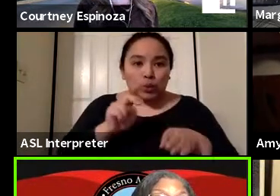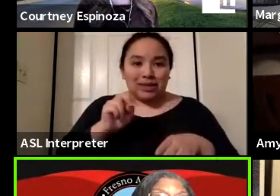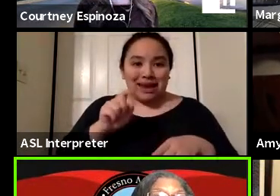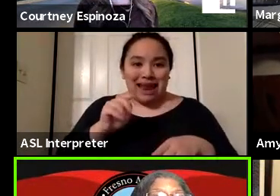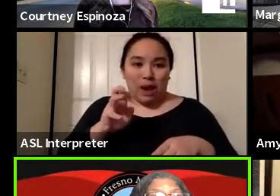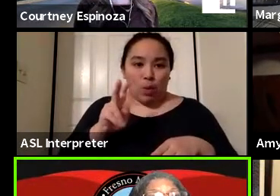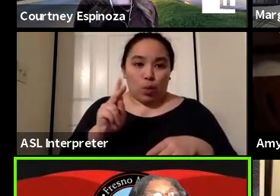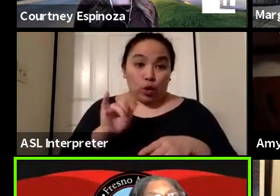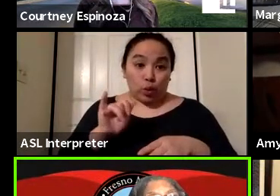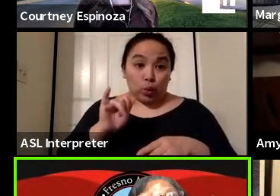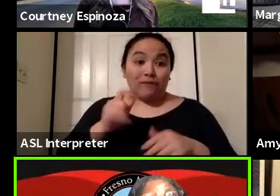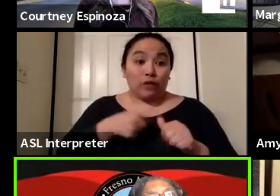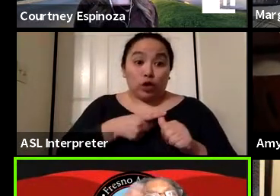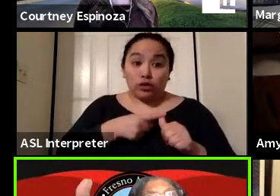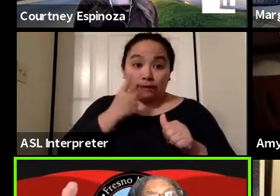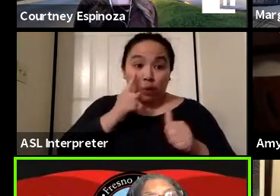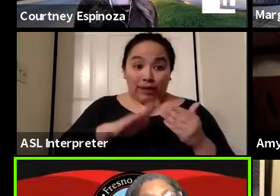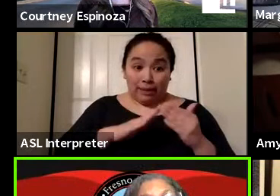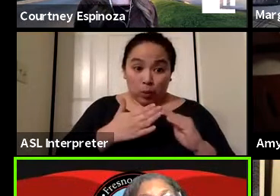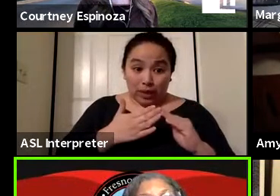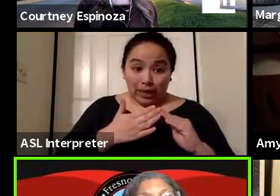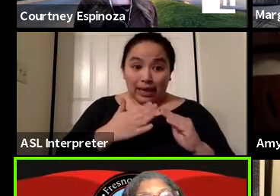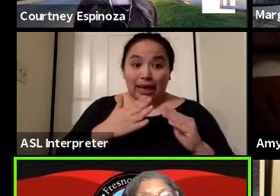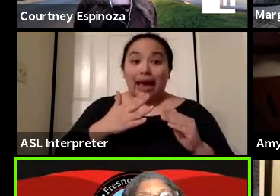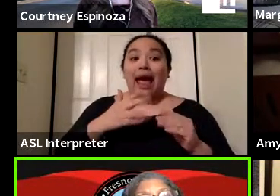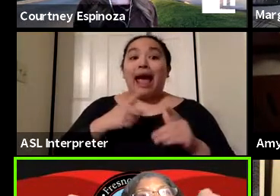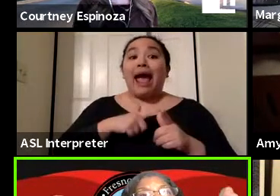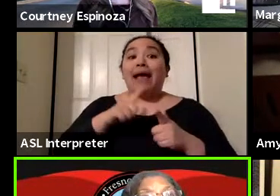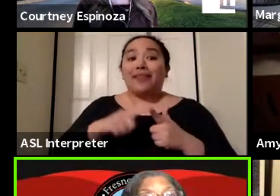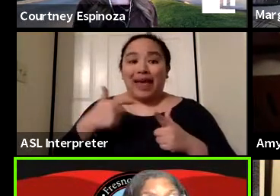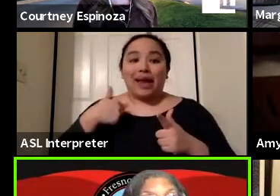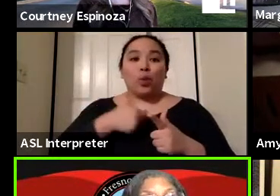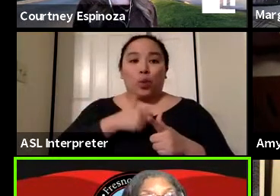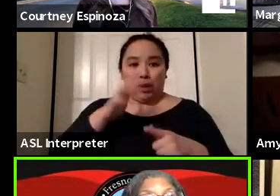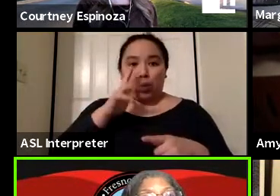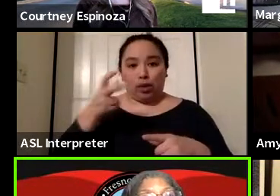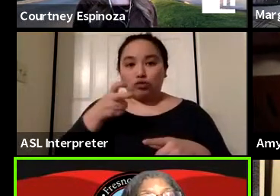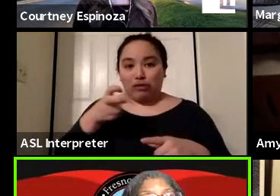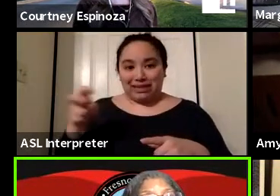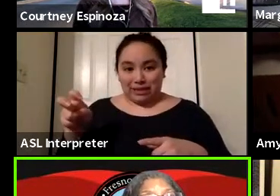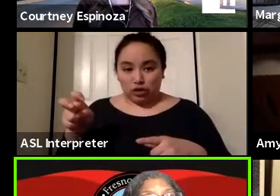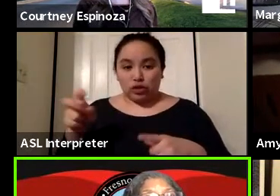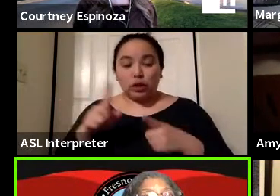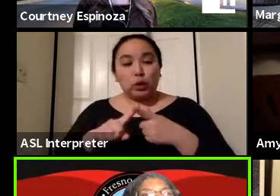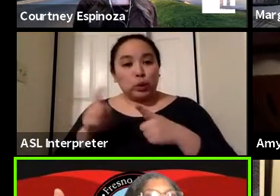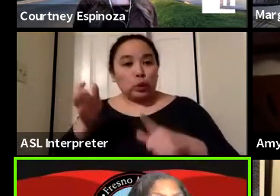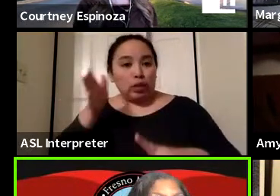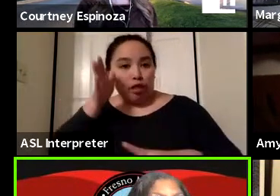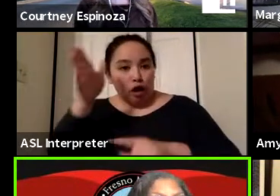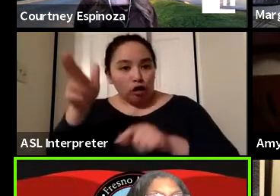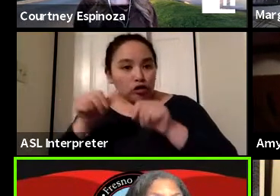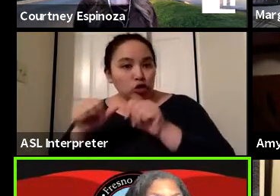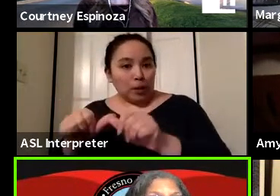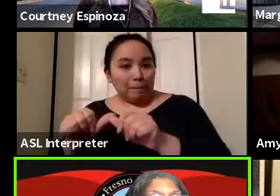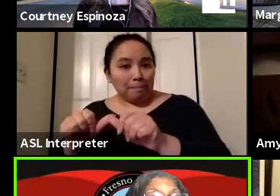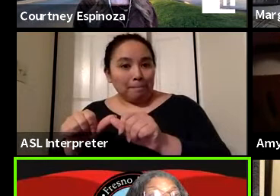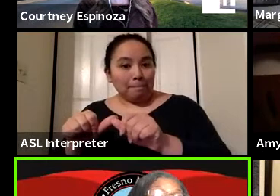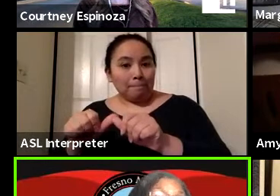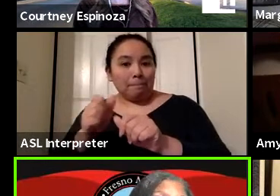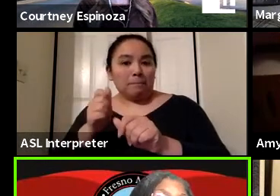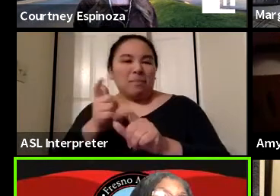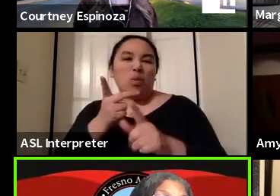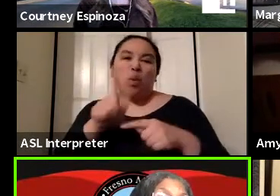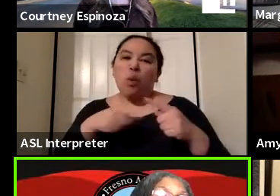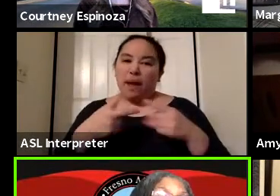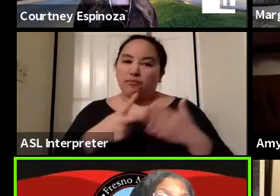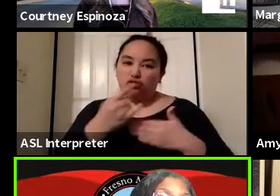the community. And then when we transition to long-term past the project period, then we